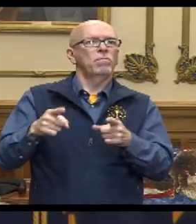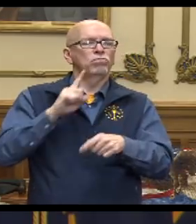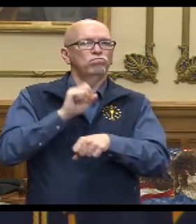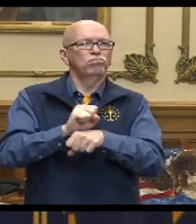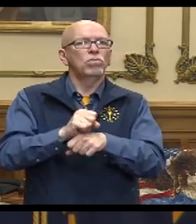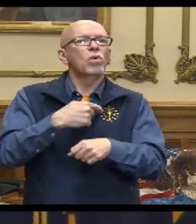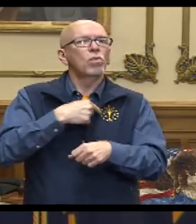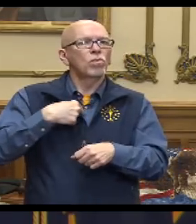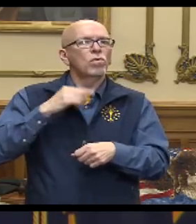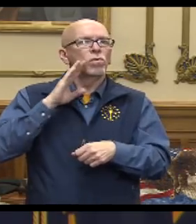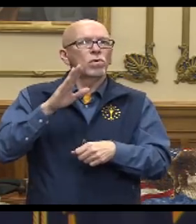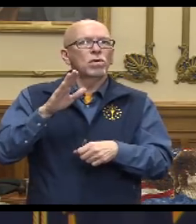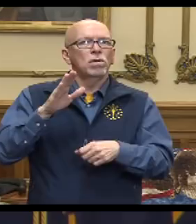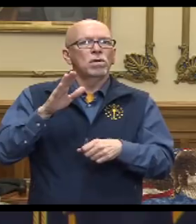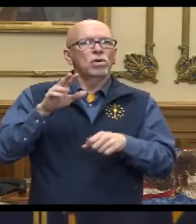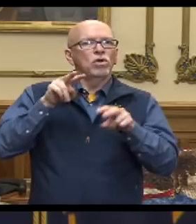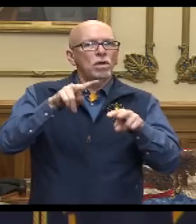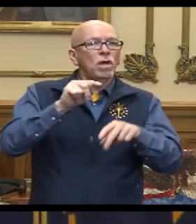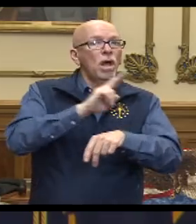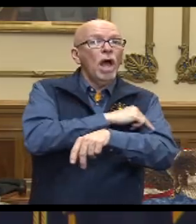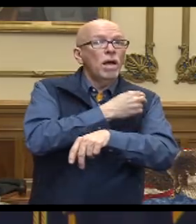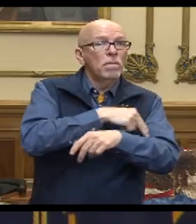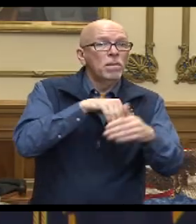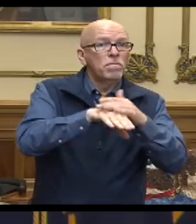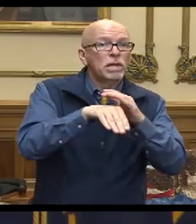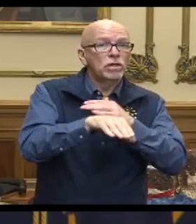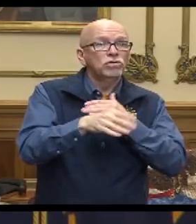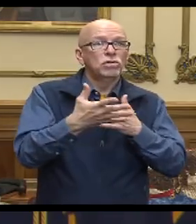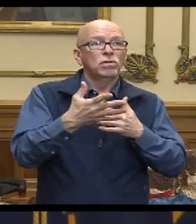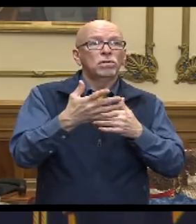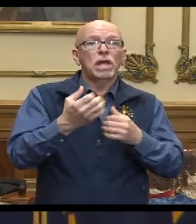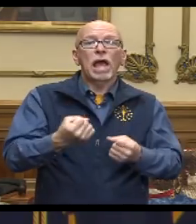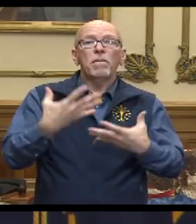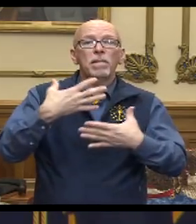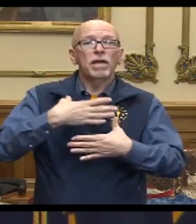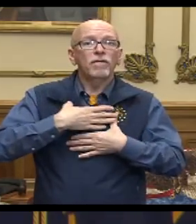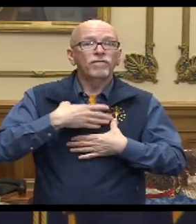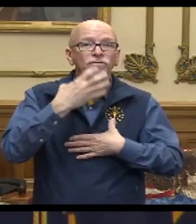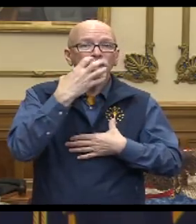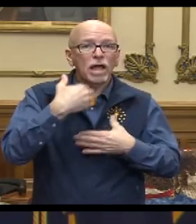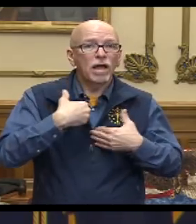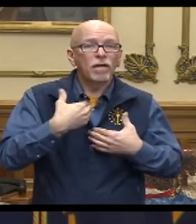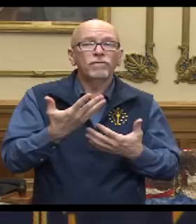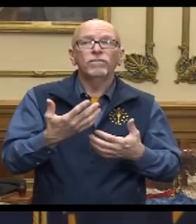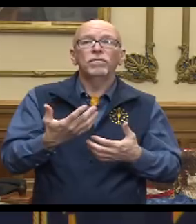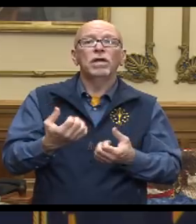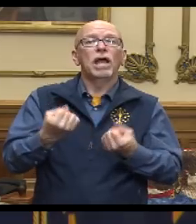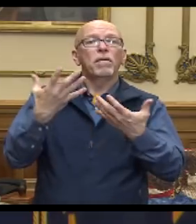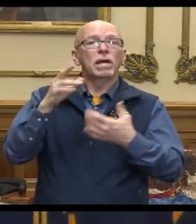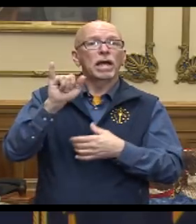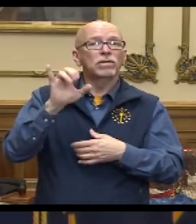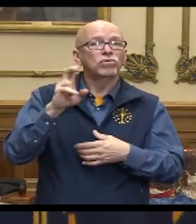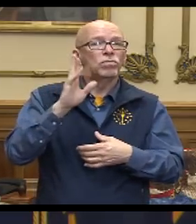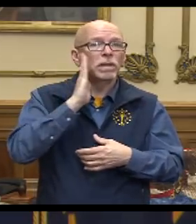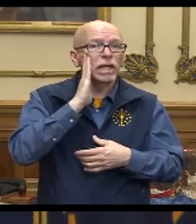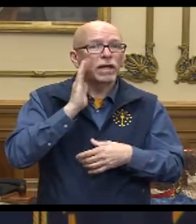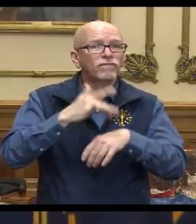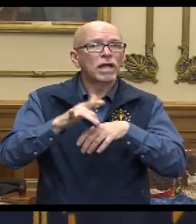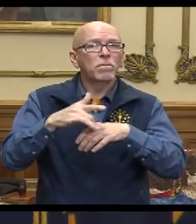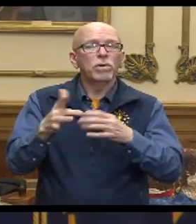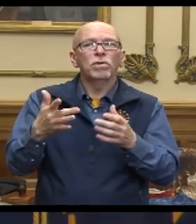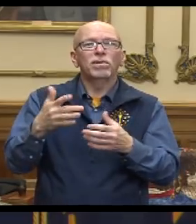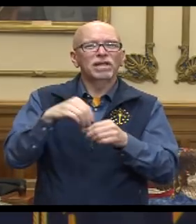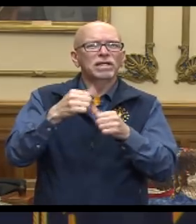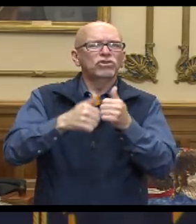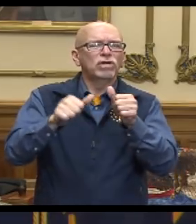will be looking at hospital admissions, how many ventilators and critical care beds are available in